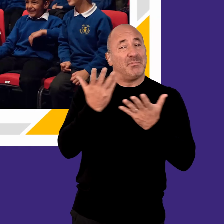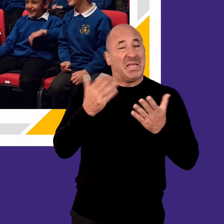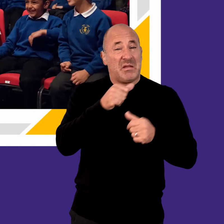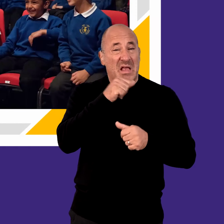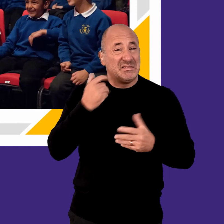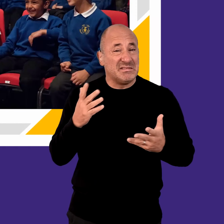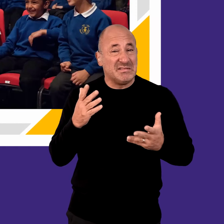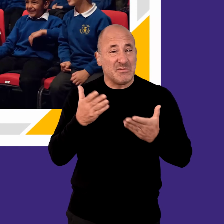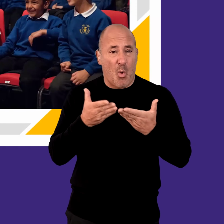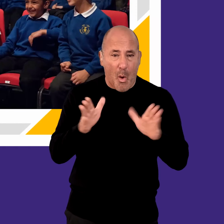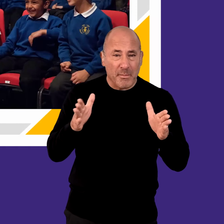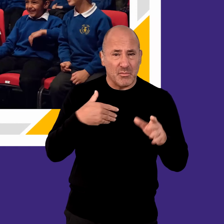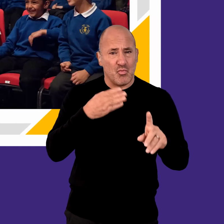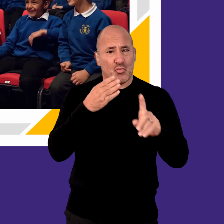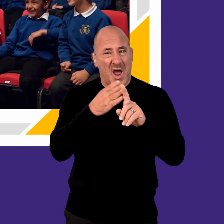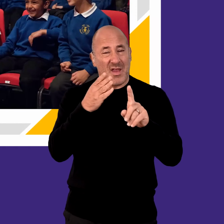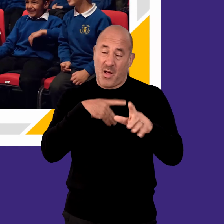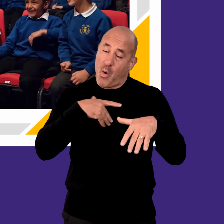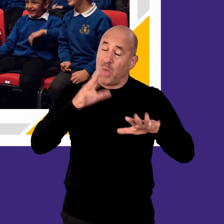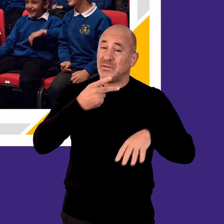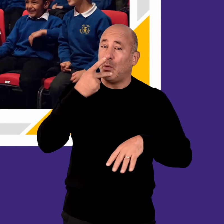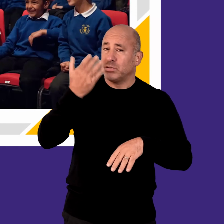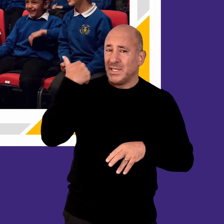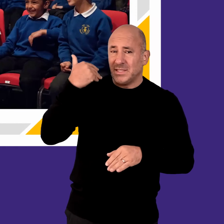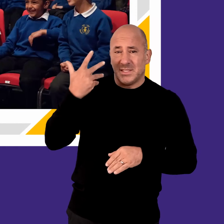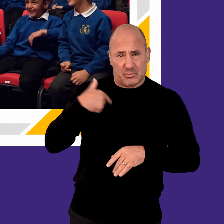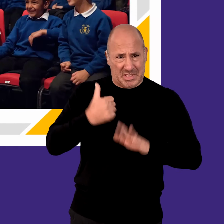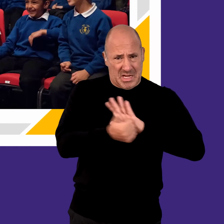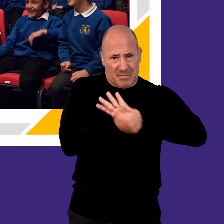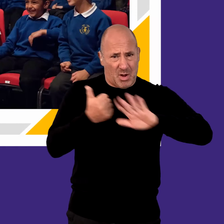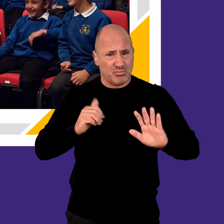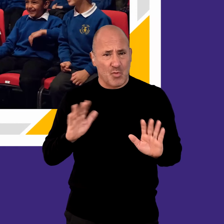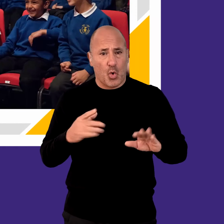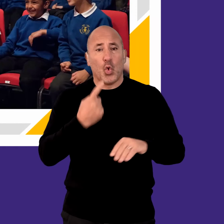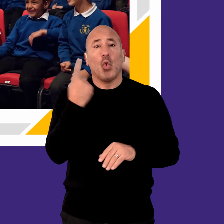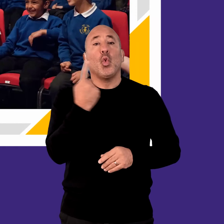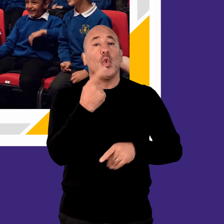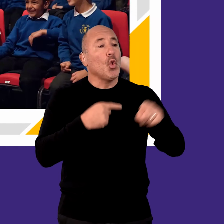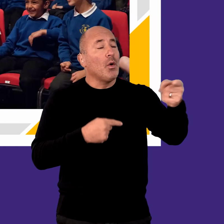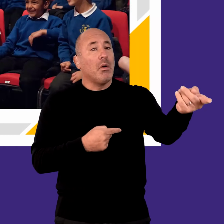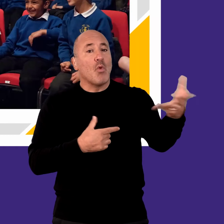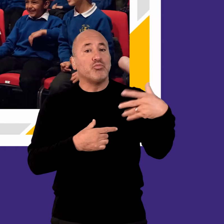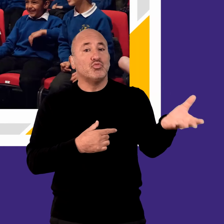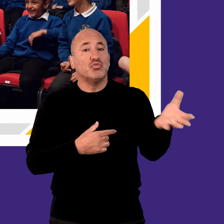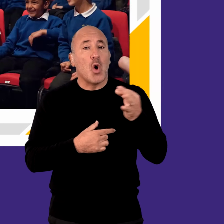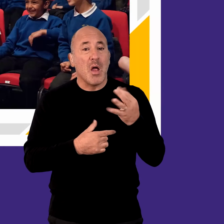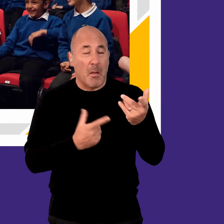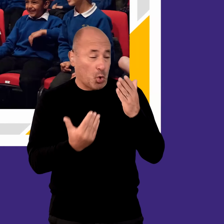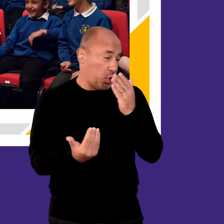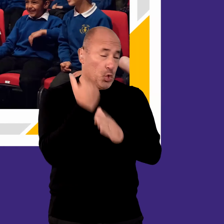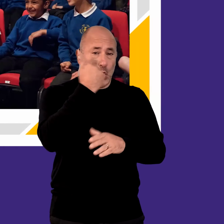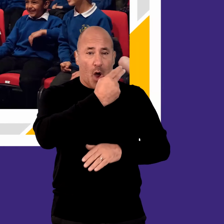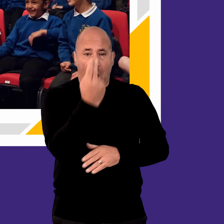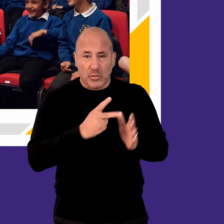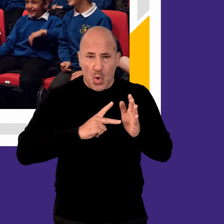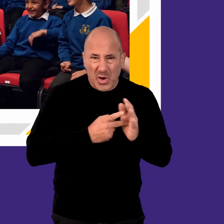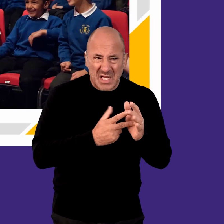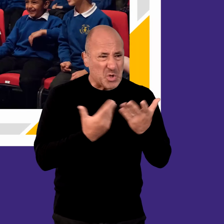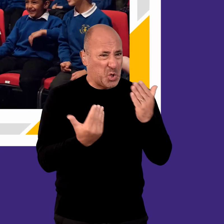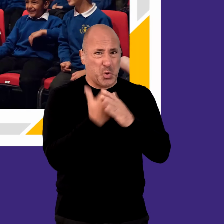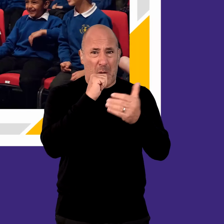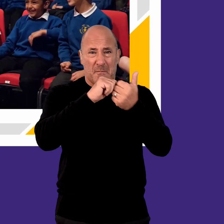It's about being generous and open and recognizing that, as I said at the beginning, we're not the experts. So